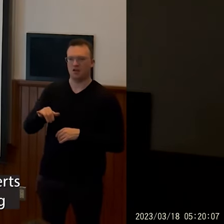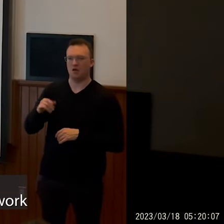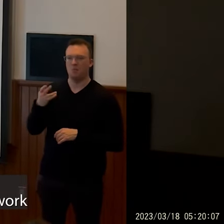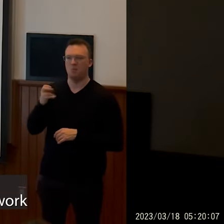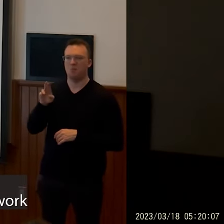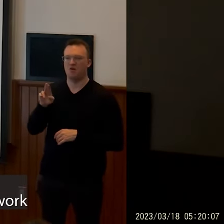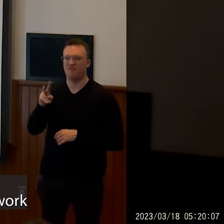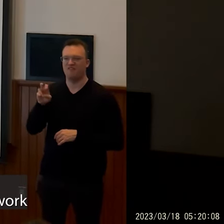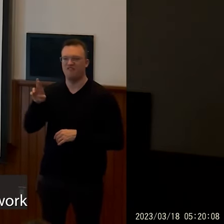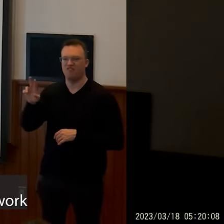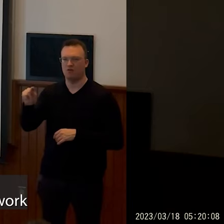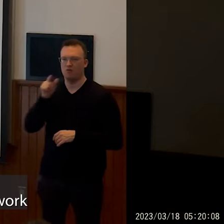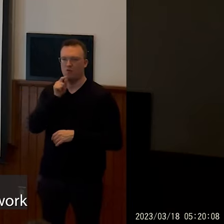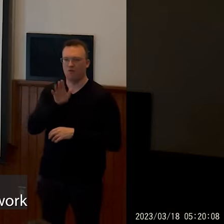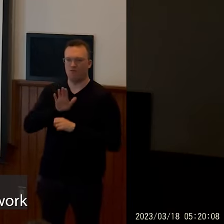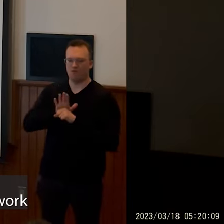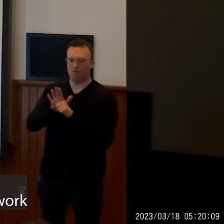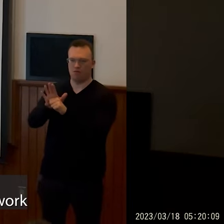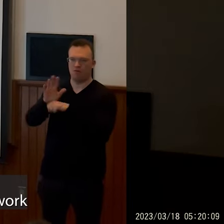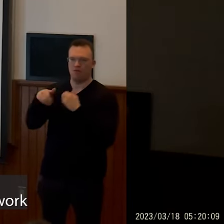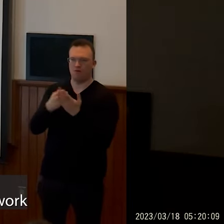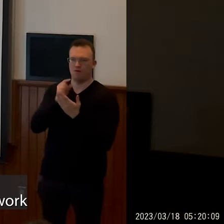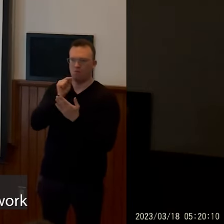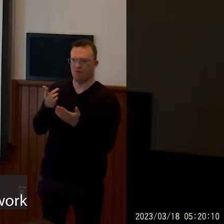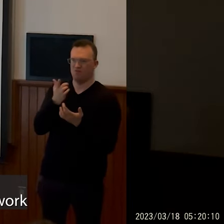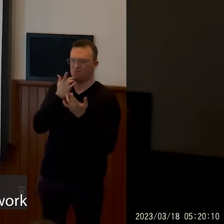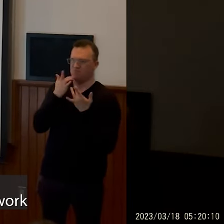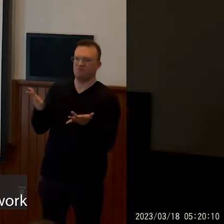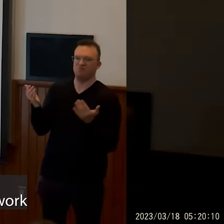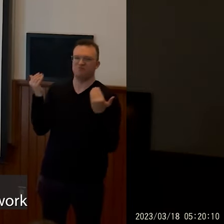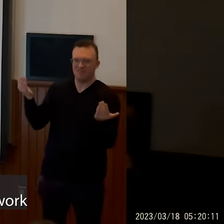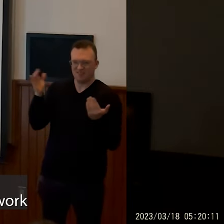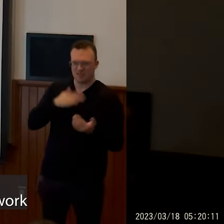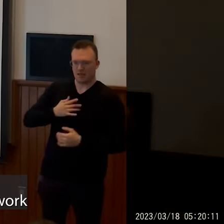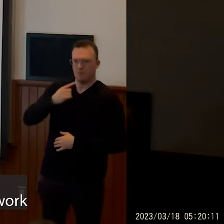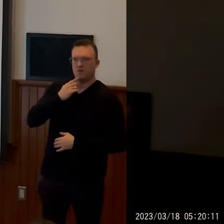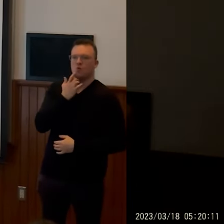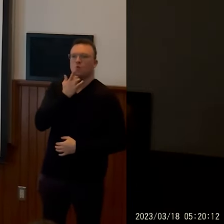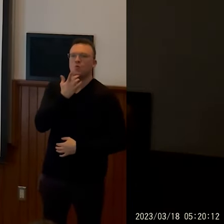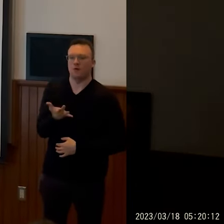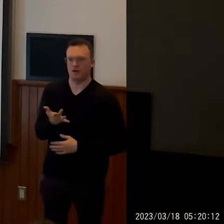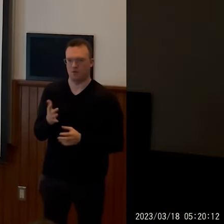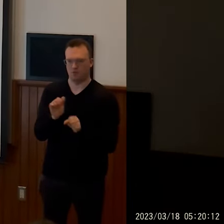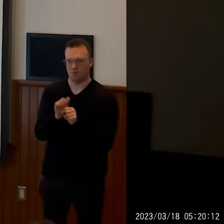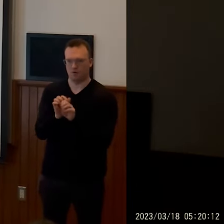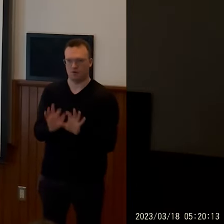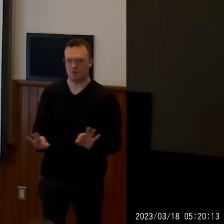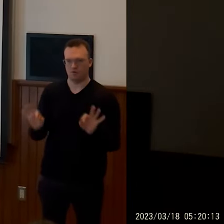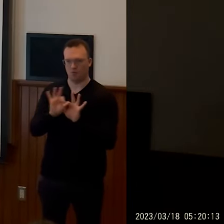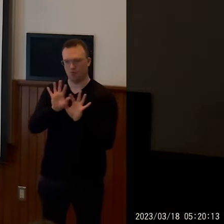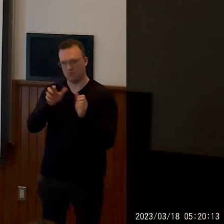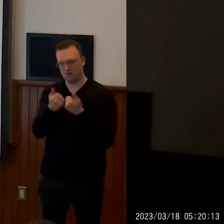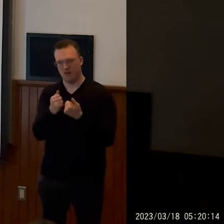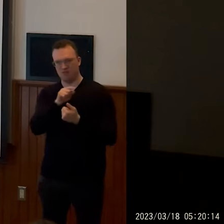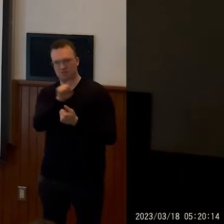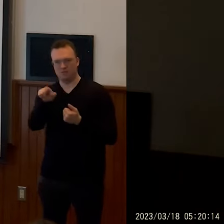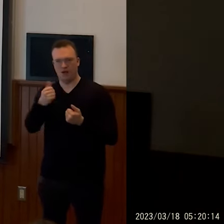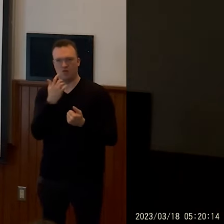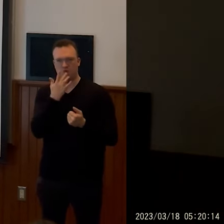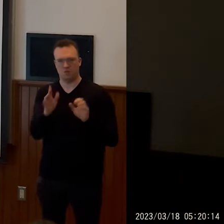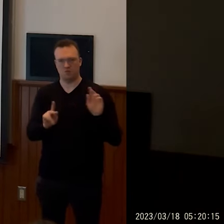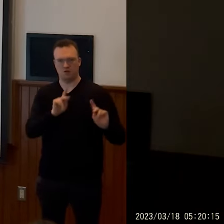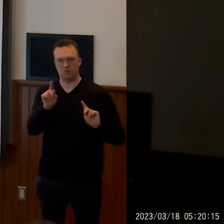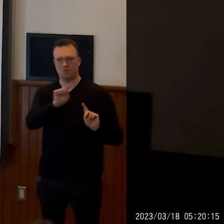pushing against other kinds of queer. So naturally, I think that our queer work has got to be challenging to other queer